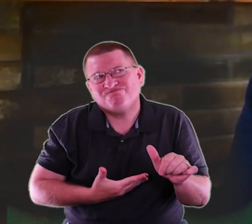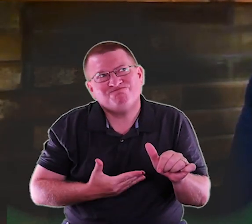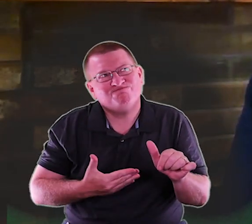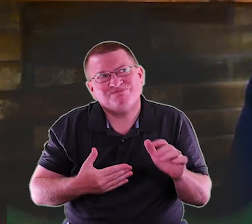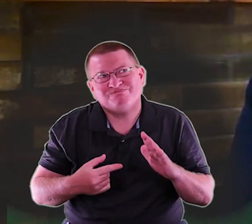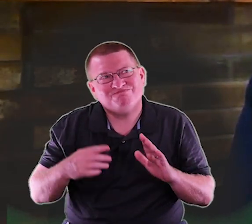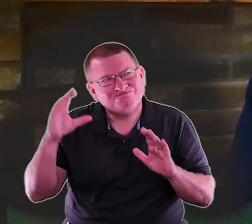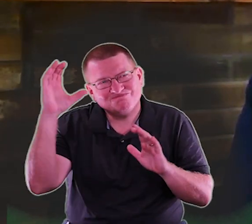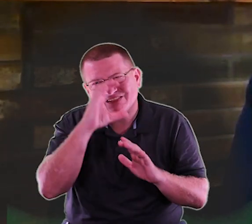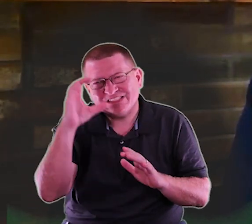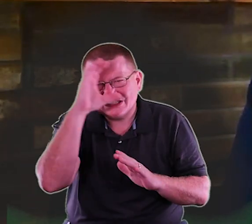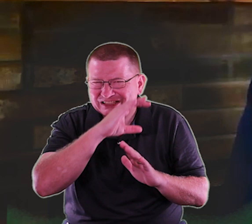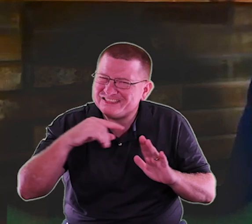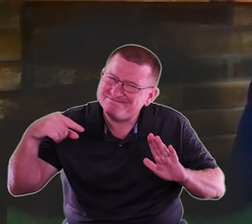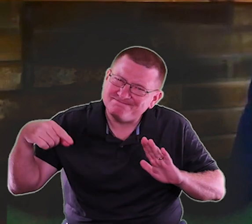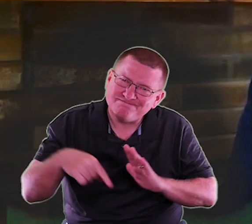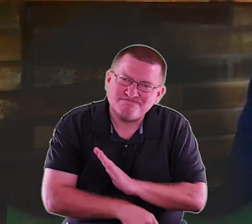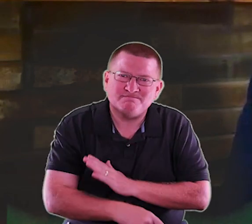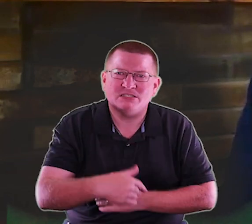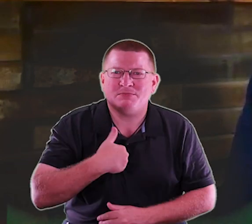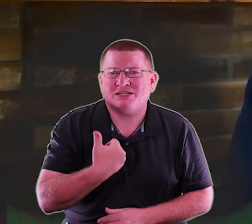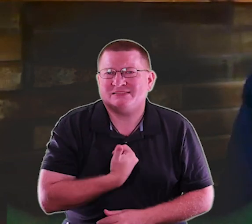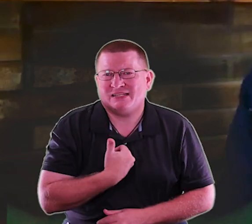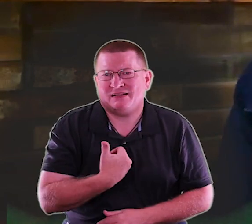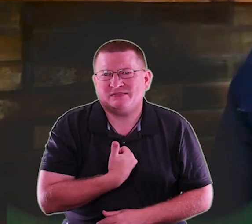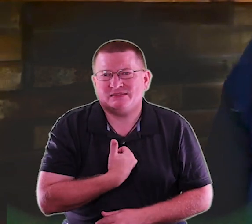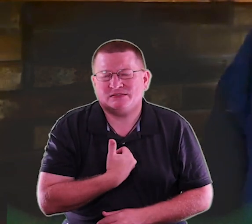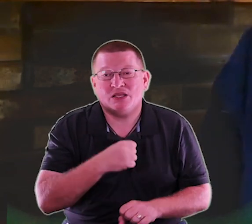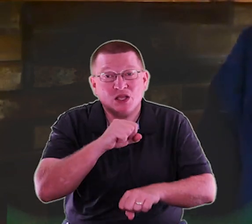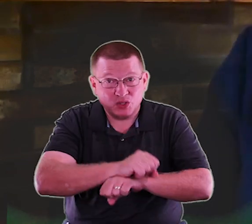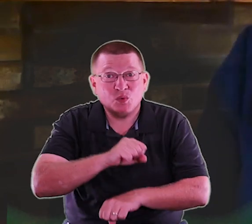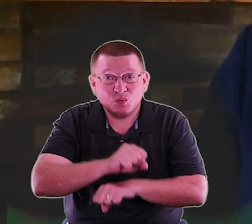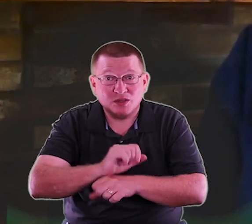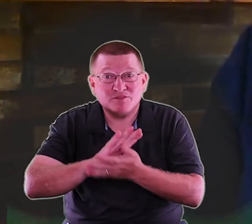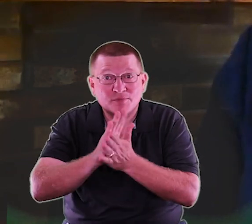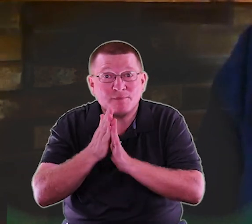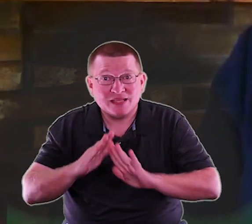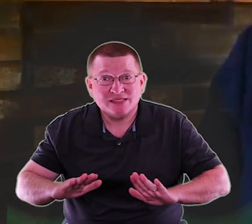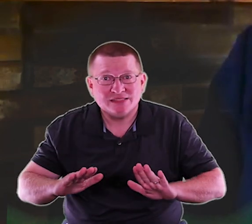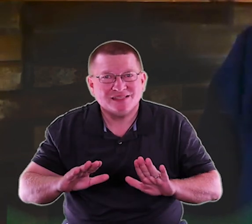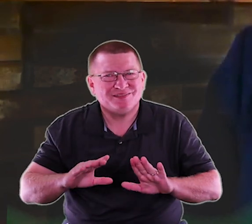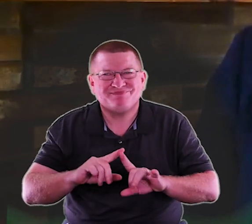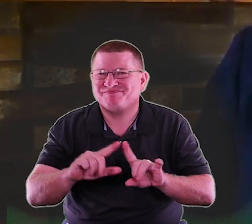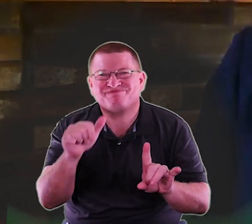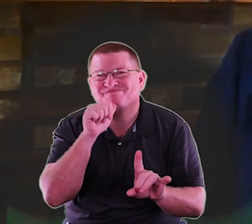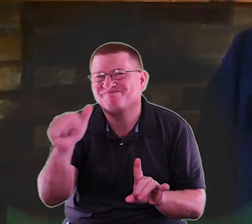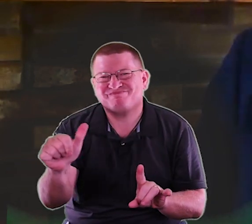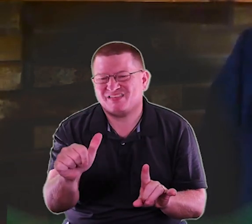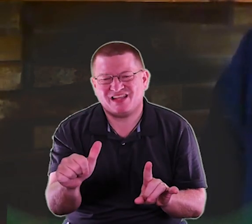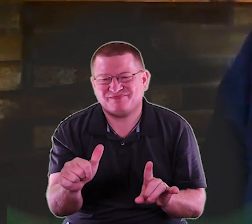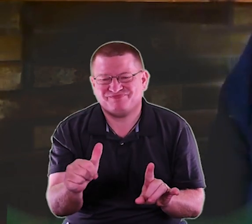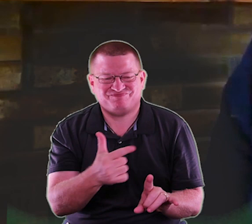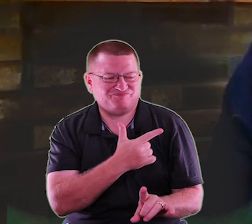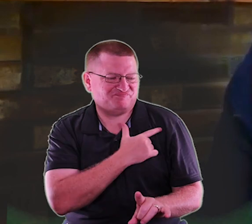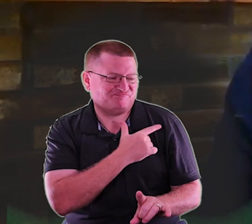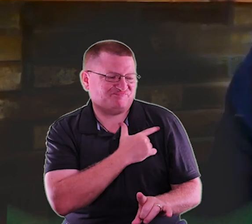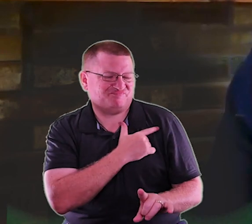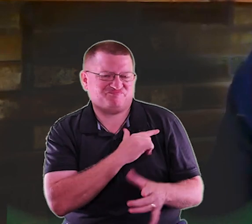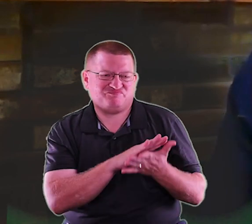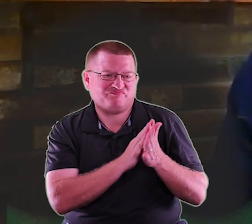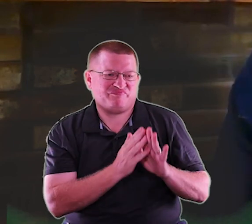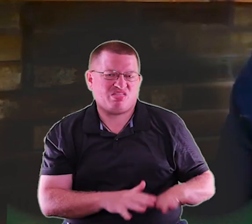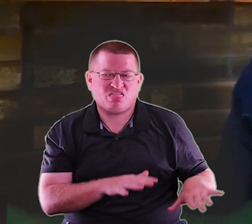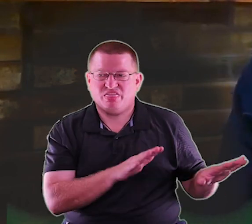deep within ourselves. We work for peace, but not the passive peace that allows